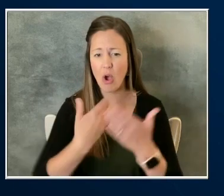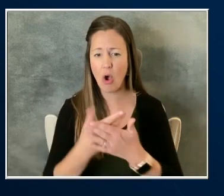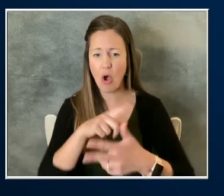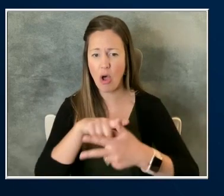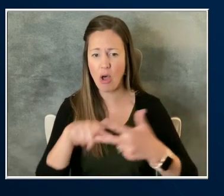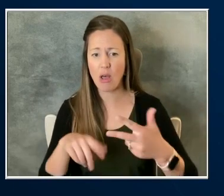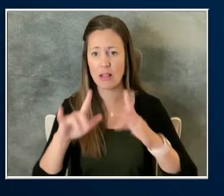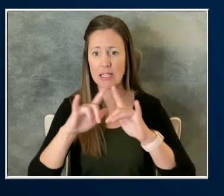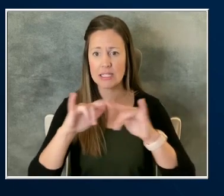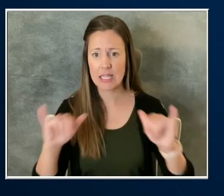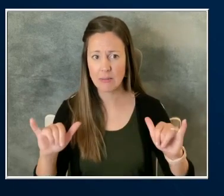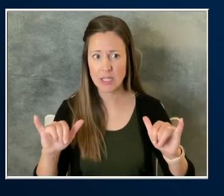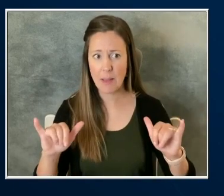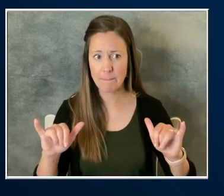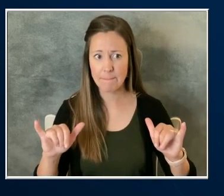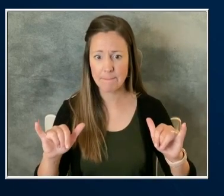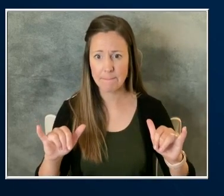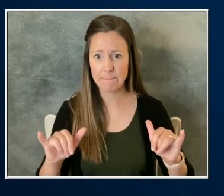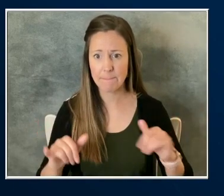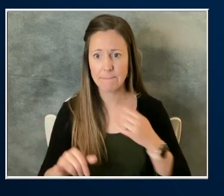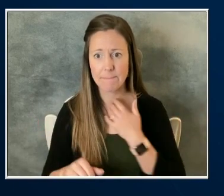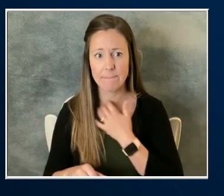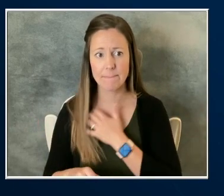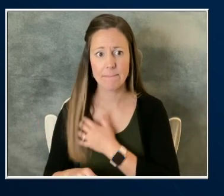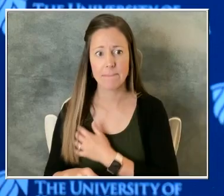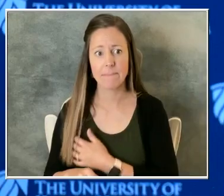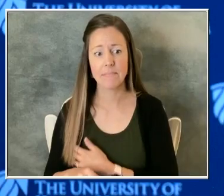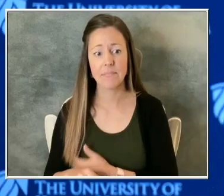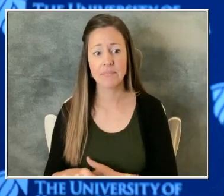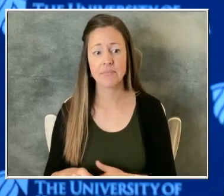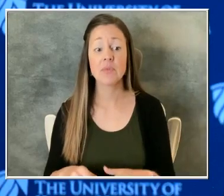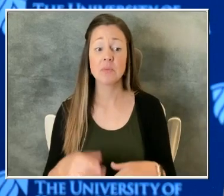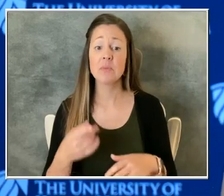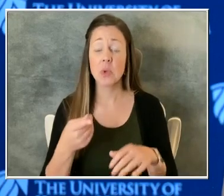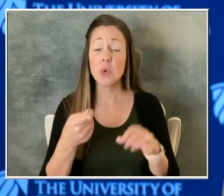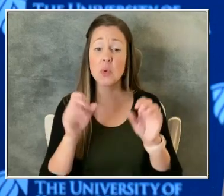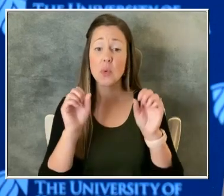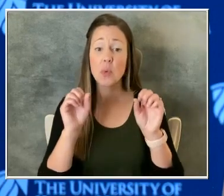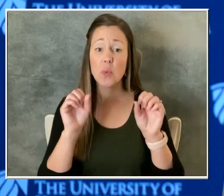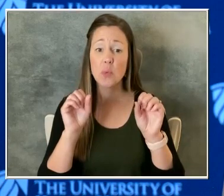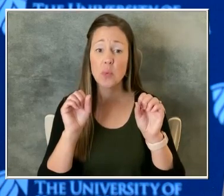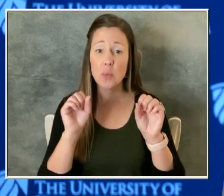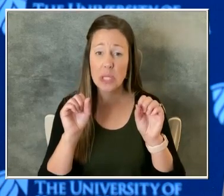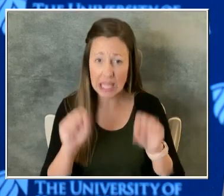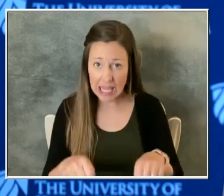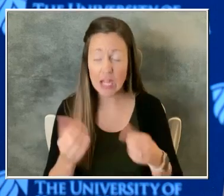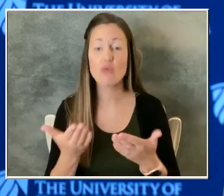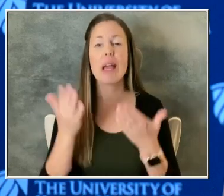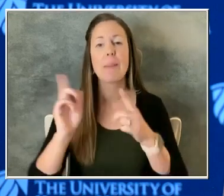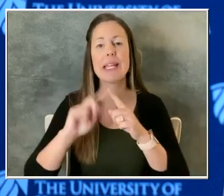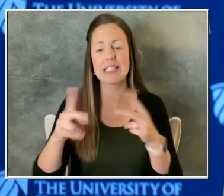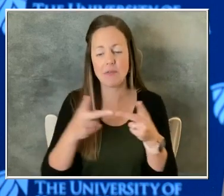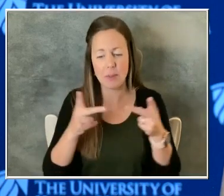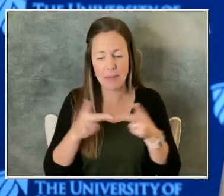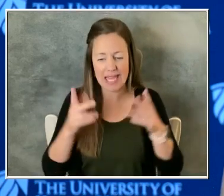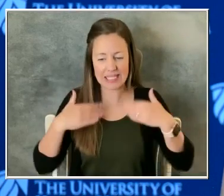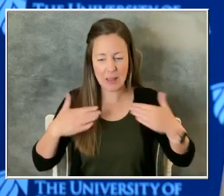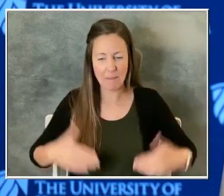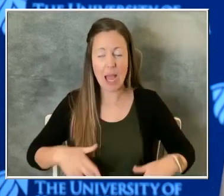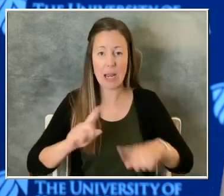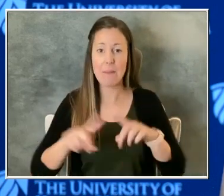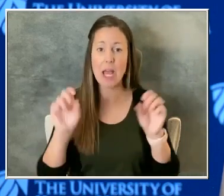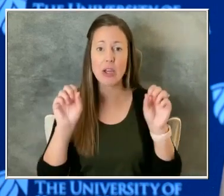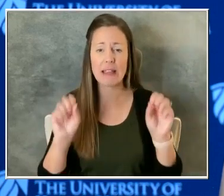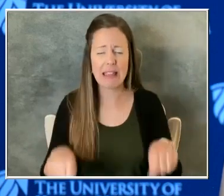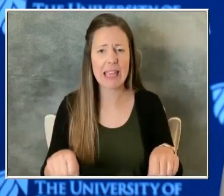one doctor's visit. You can co-administer. They do recommend different sites, but you are able to co-administer